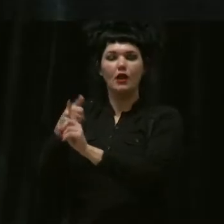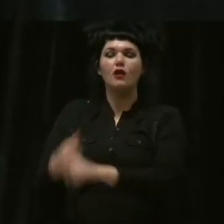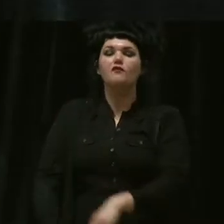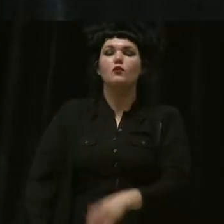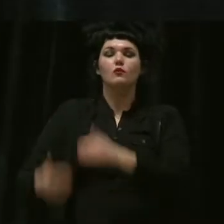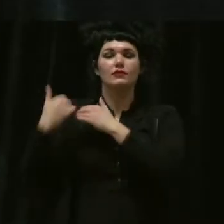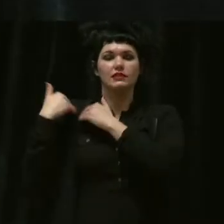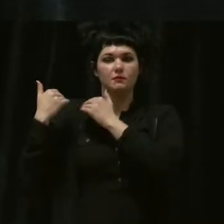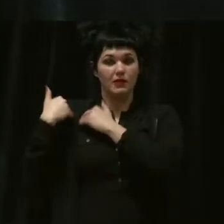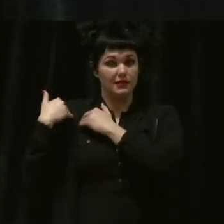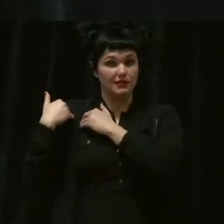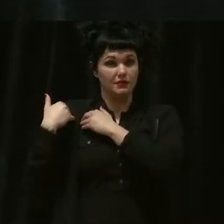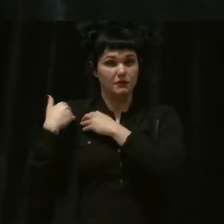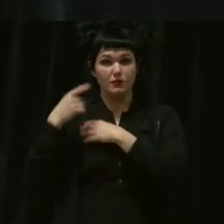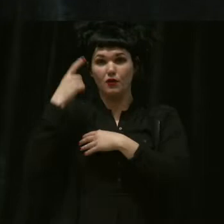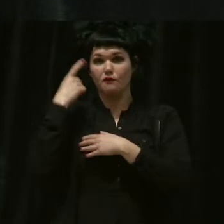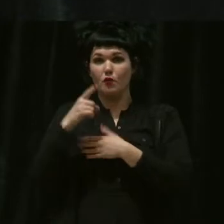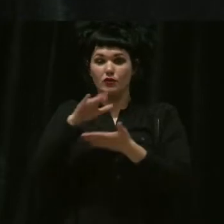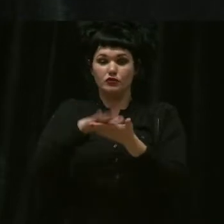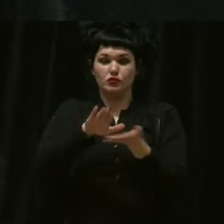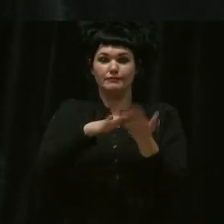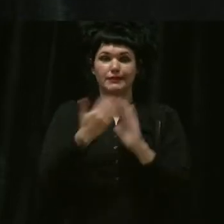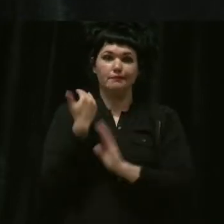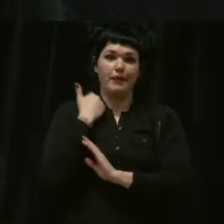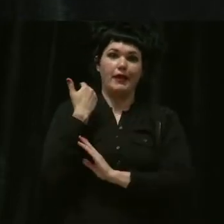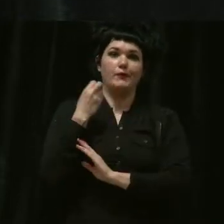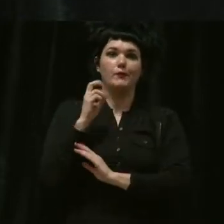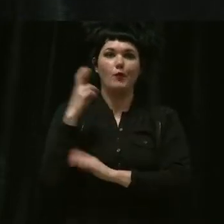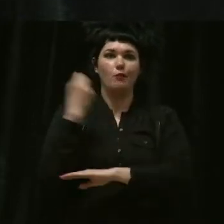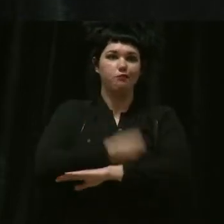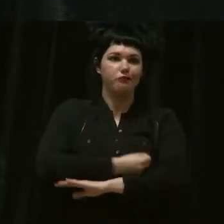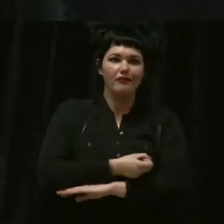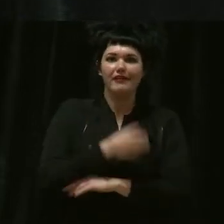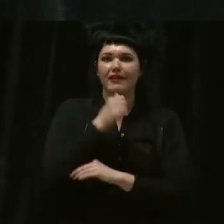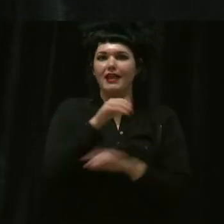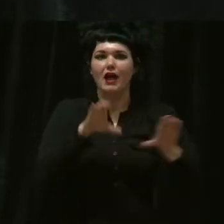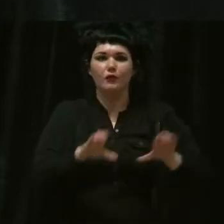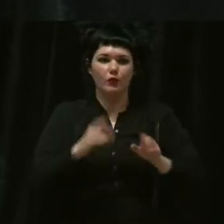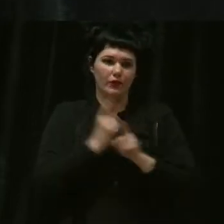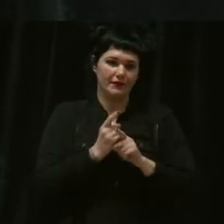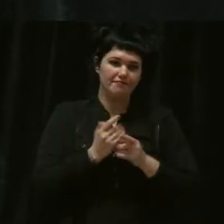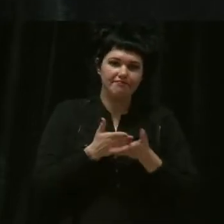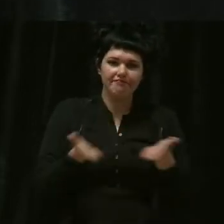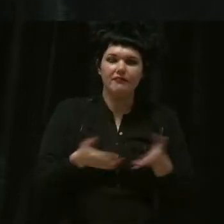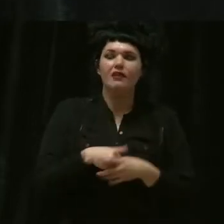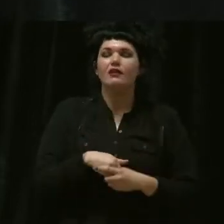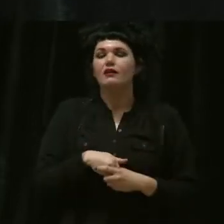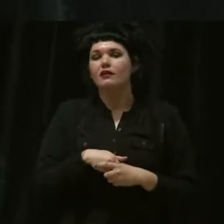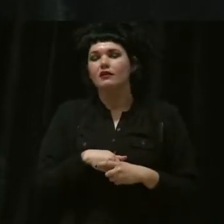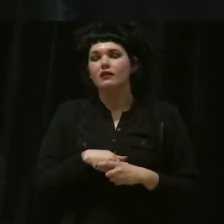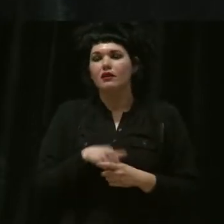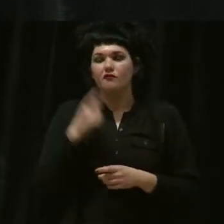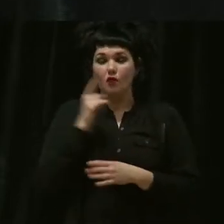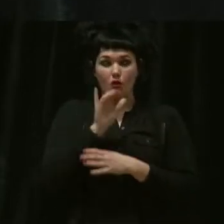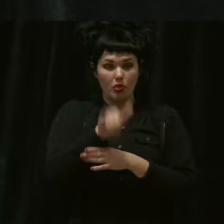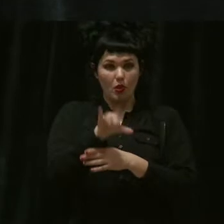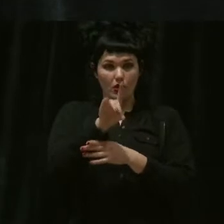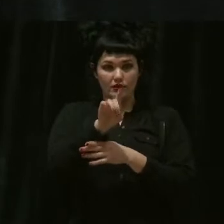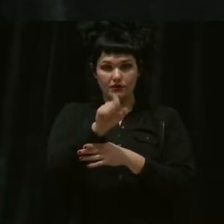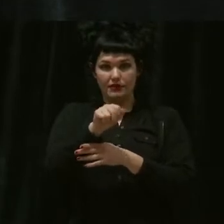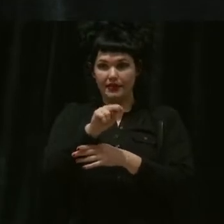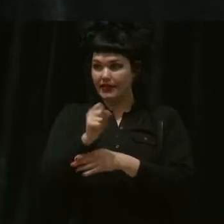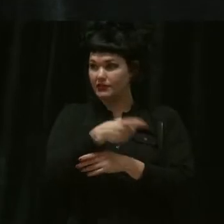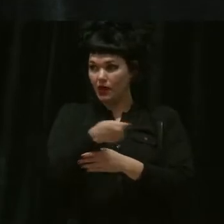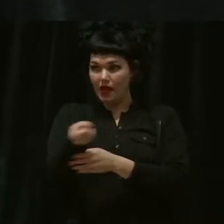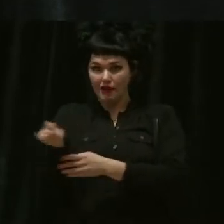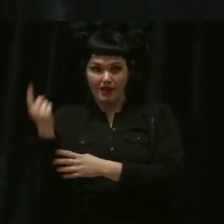or not the school is bankrupt or is not doing what it's supposed to do. And for those deans who are out there